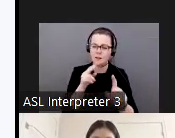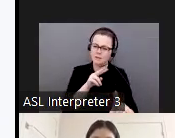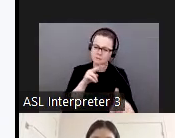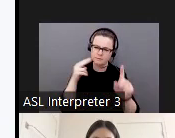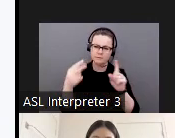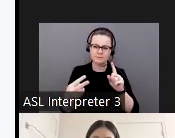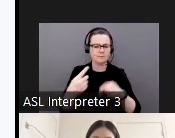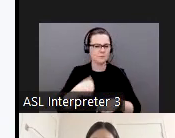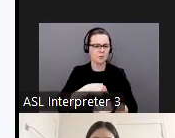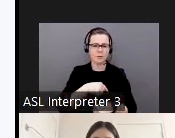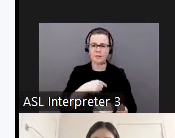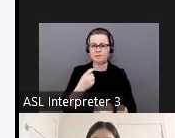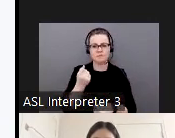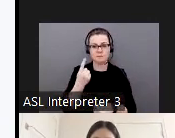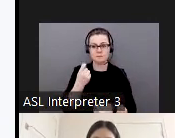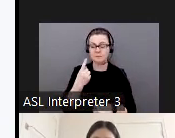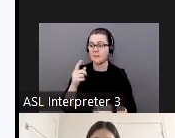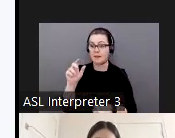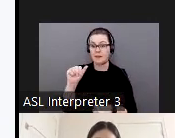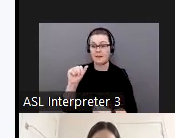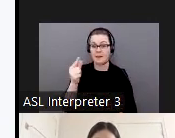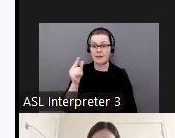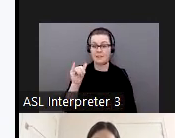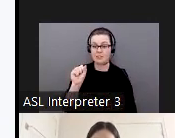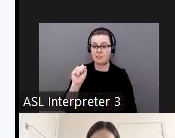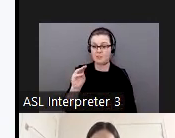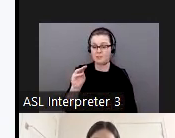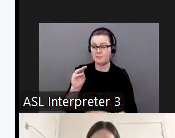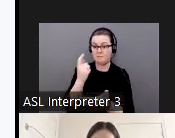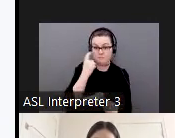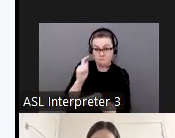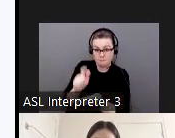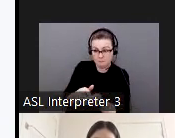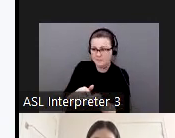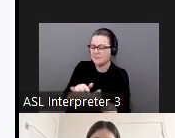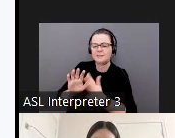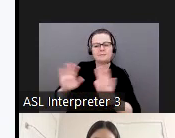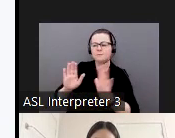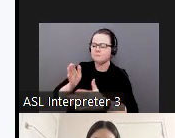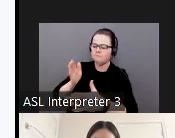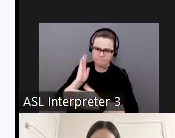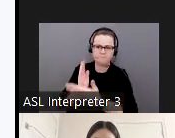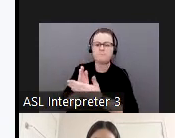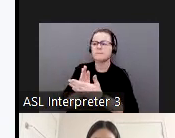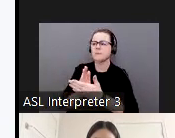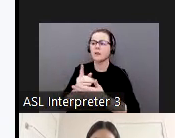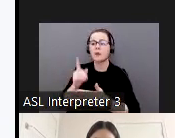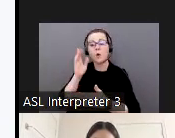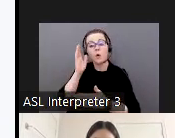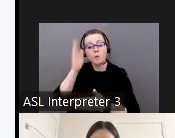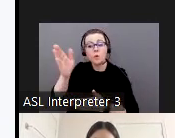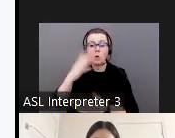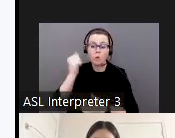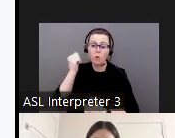importance of understanding and countering ageism to lead to better outcomes across the board for older adults. And we're